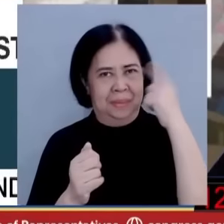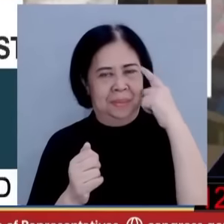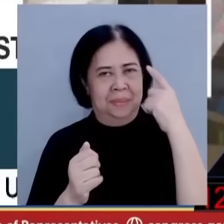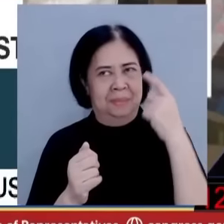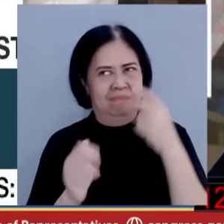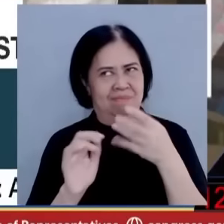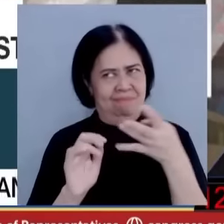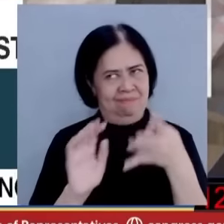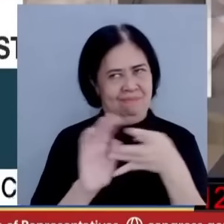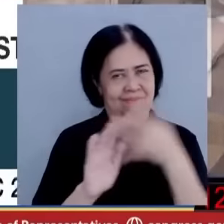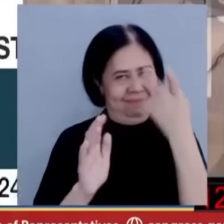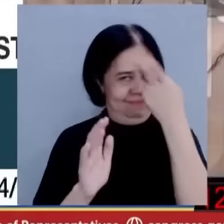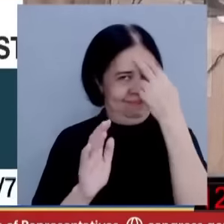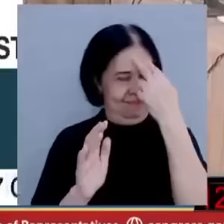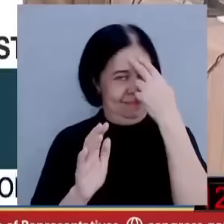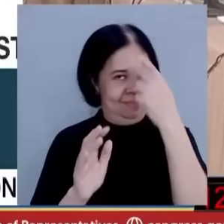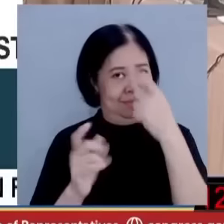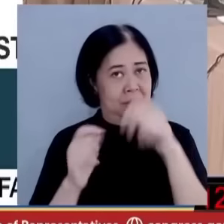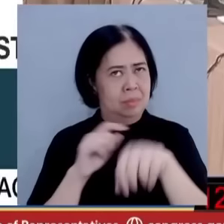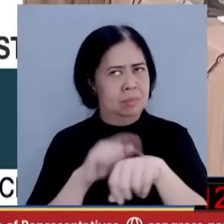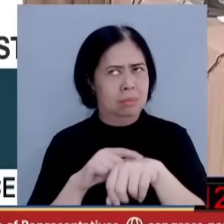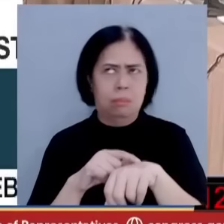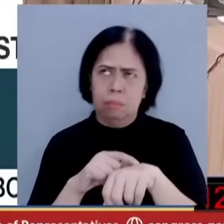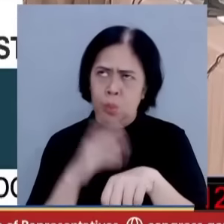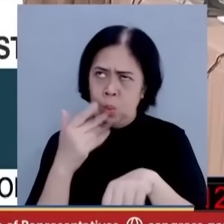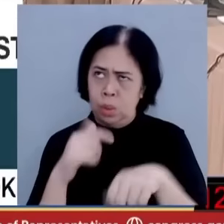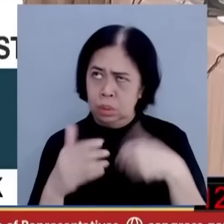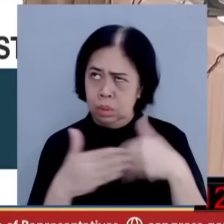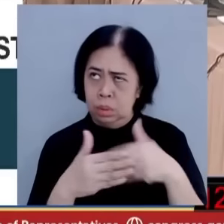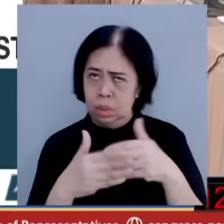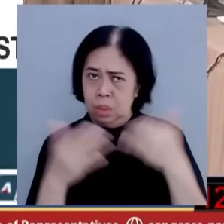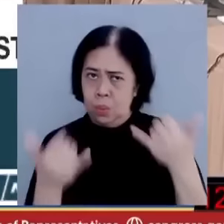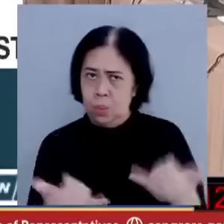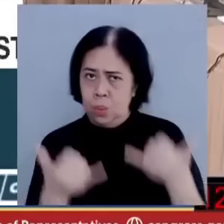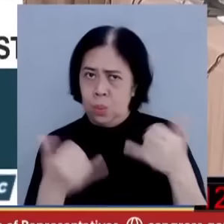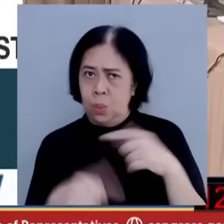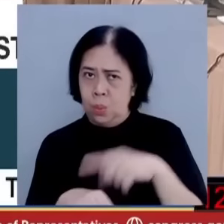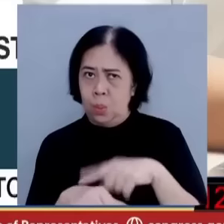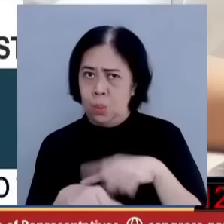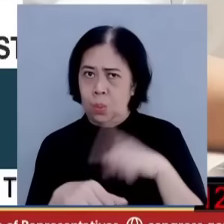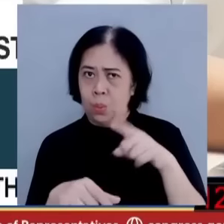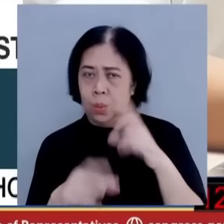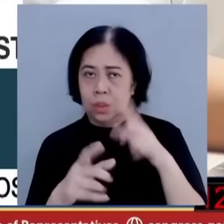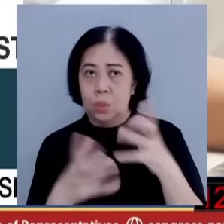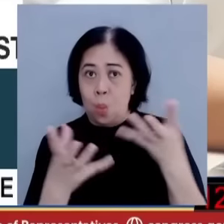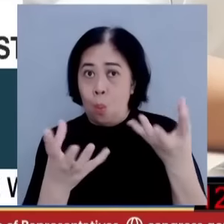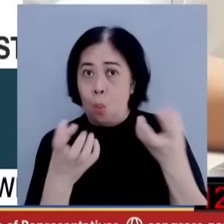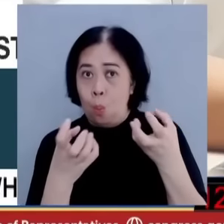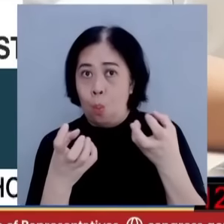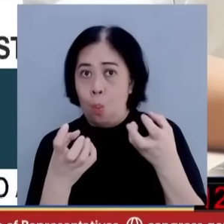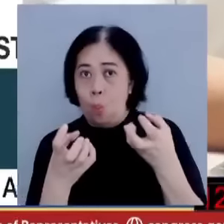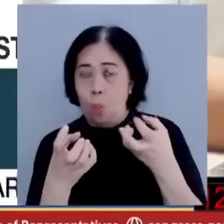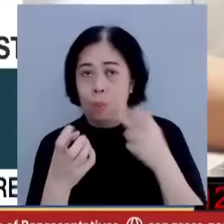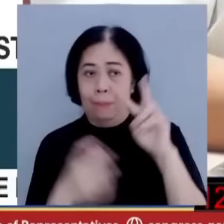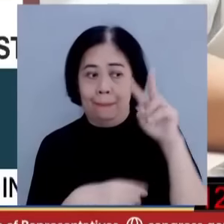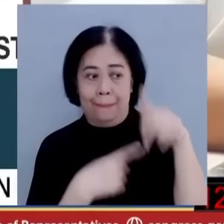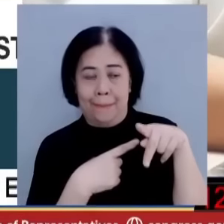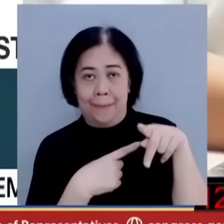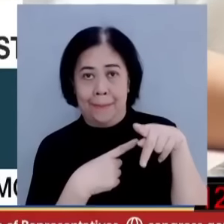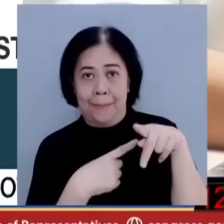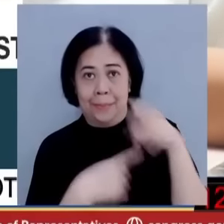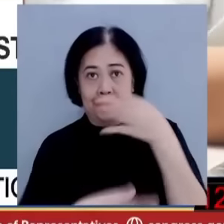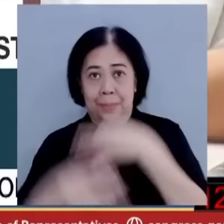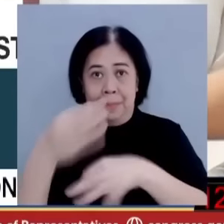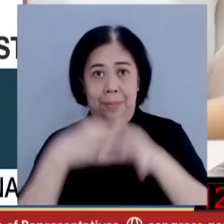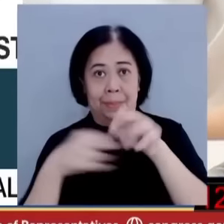ko, no, pero kung timing ang pag-uusapan, this is the time. If you intend you know, a vice president to take over as